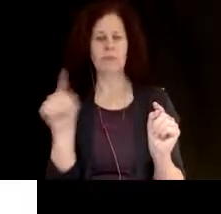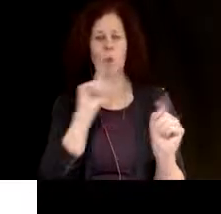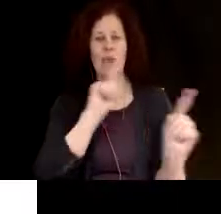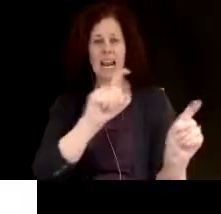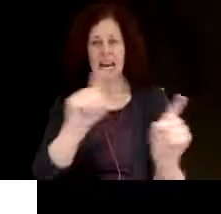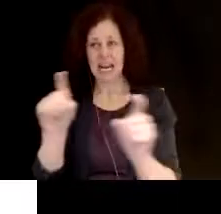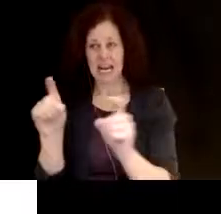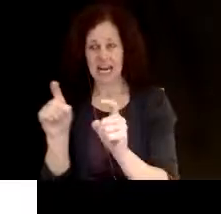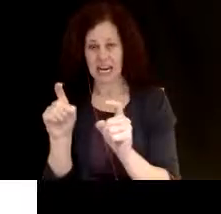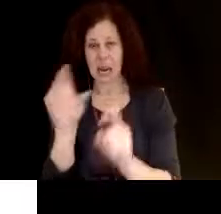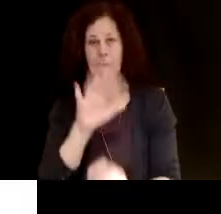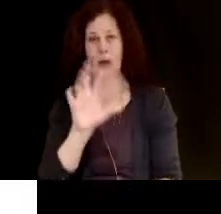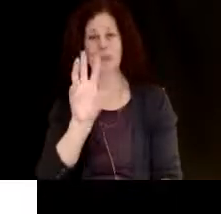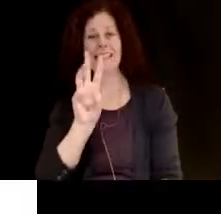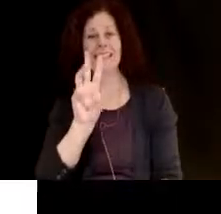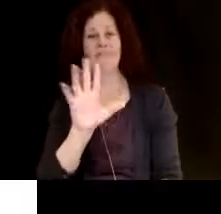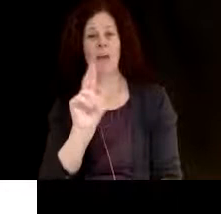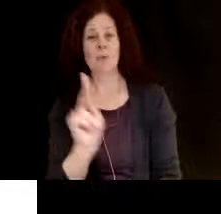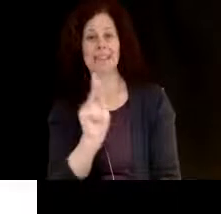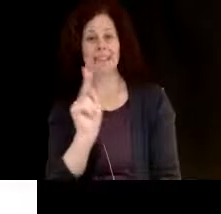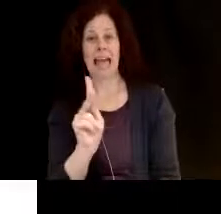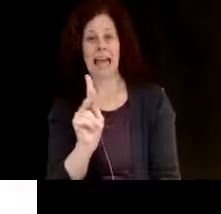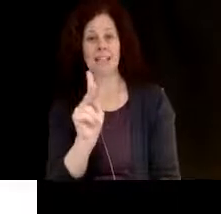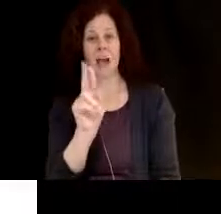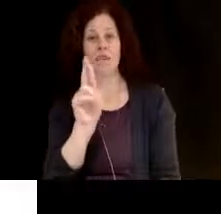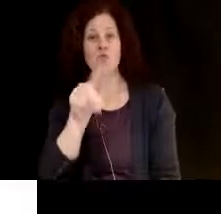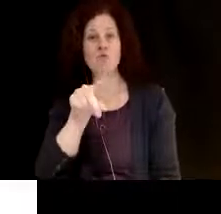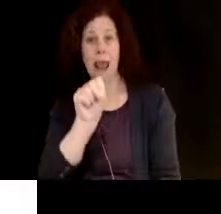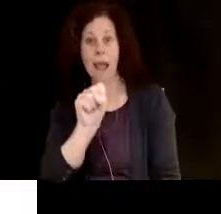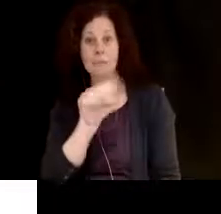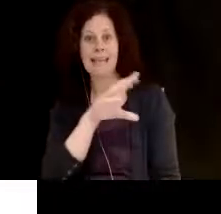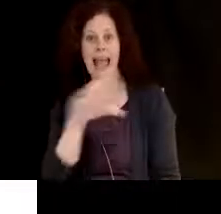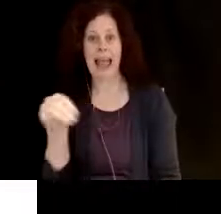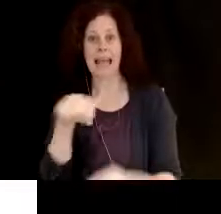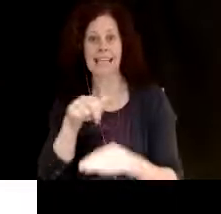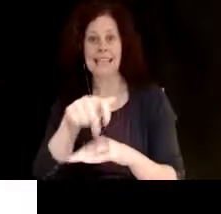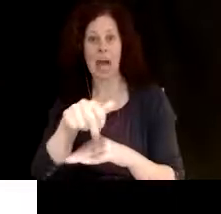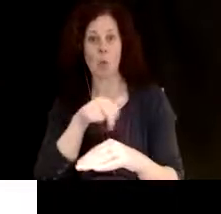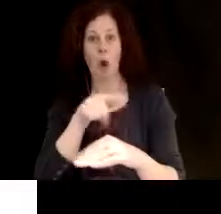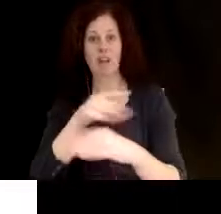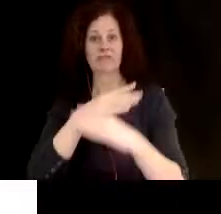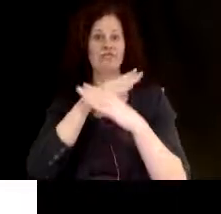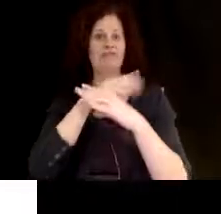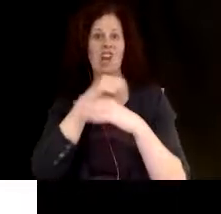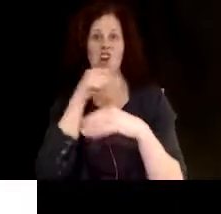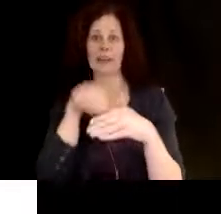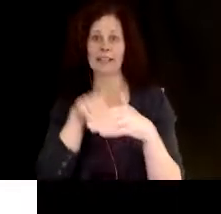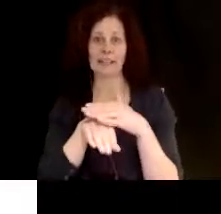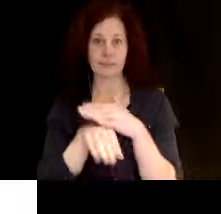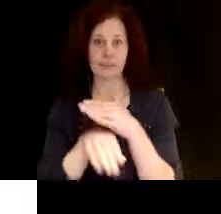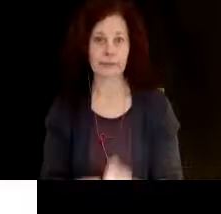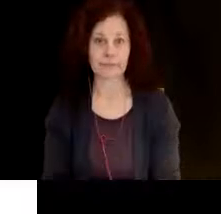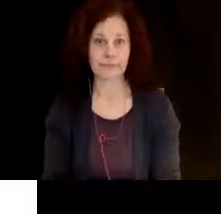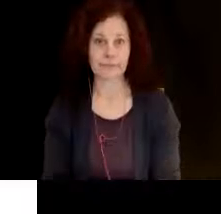an average of 65% of curb ramps and 48% of sidewalks were not accessible. In other words, more than